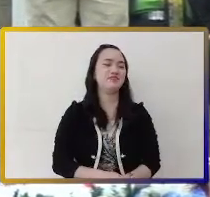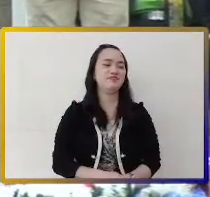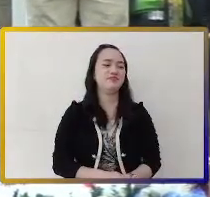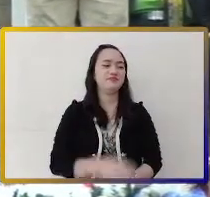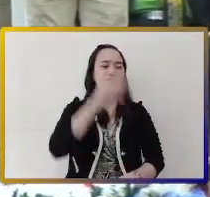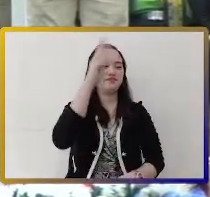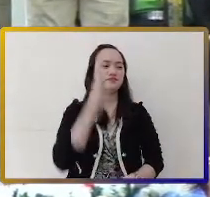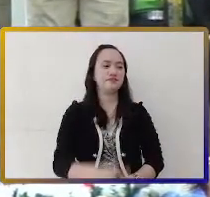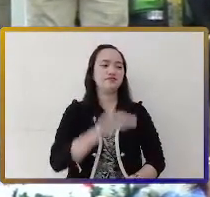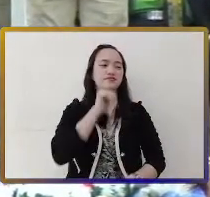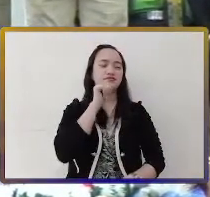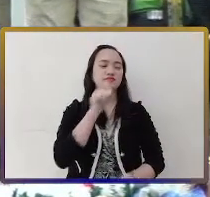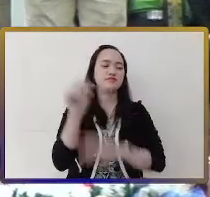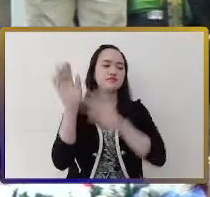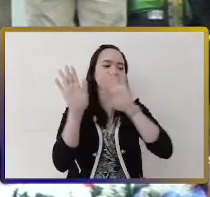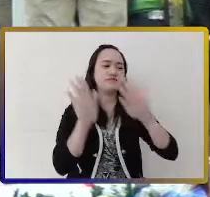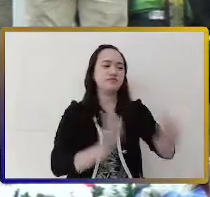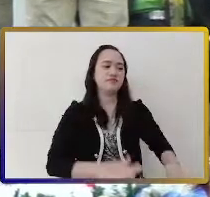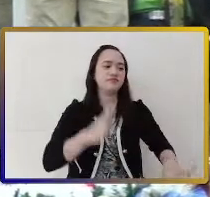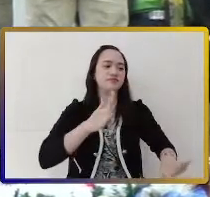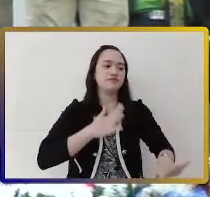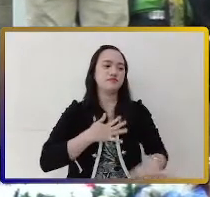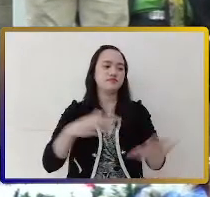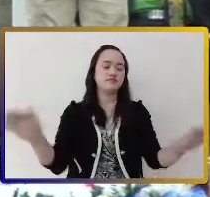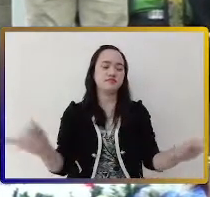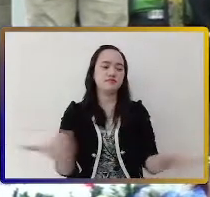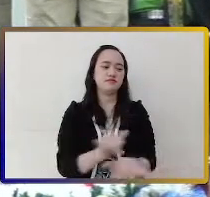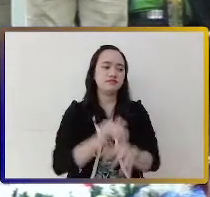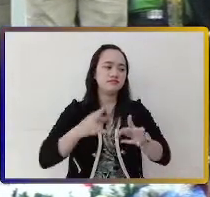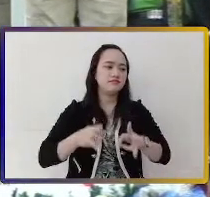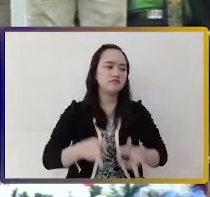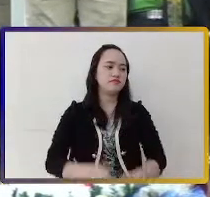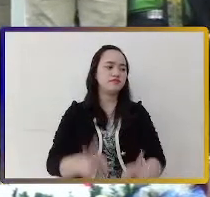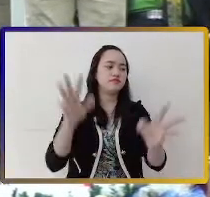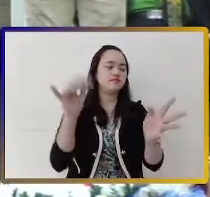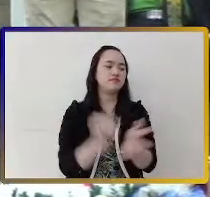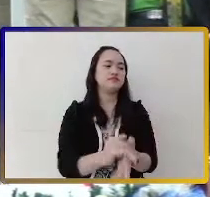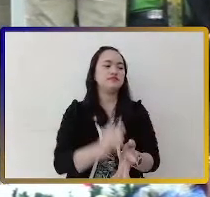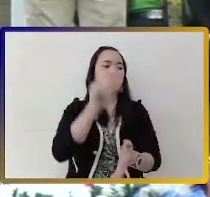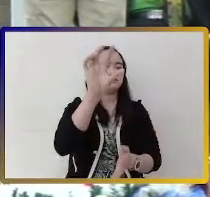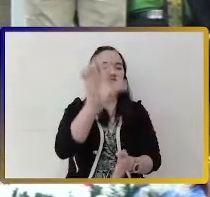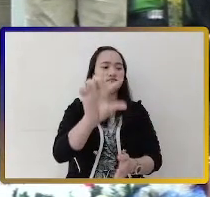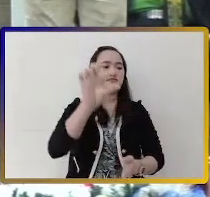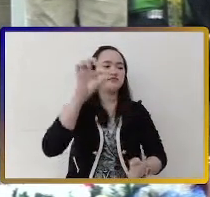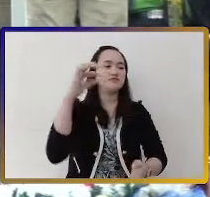He didn't leave me the way that he found me.